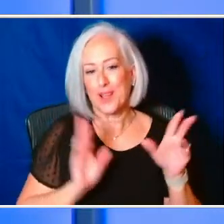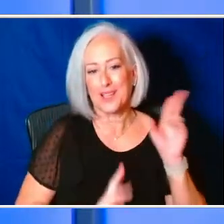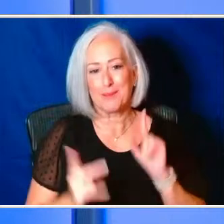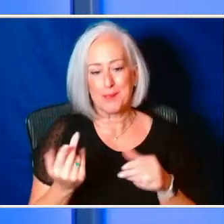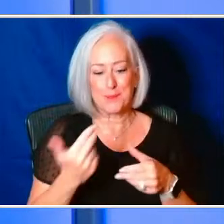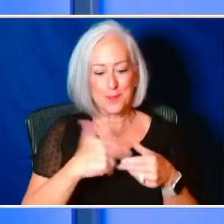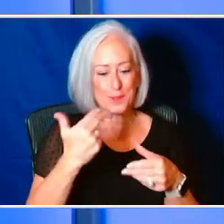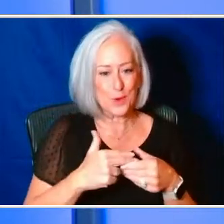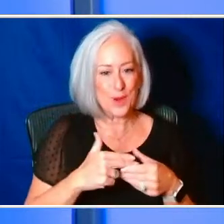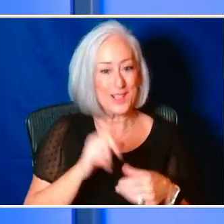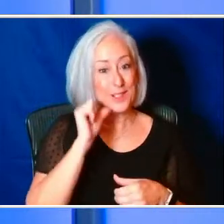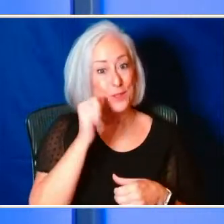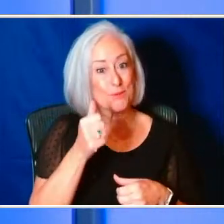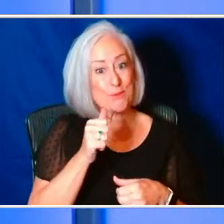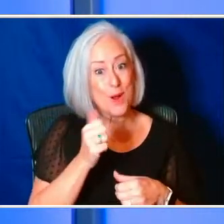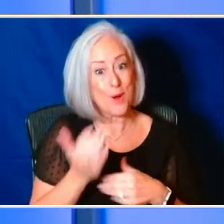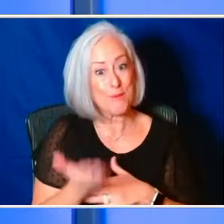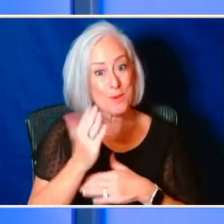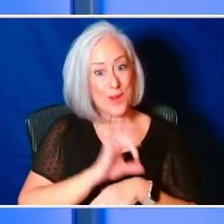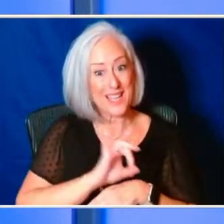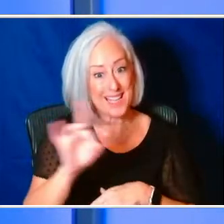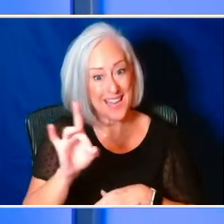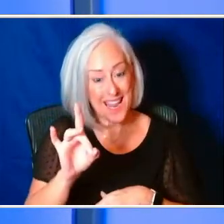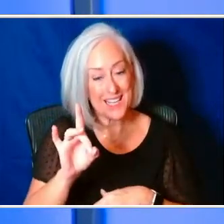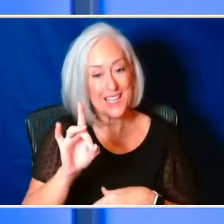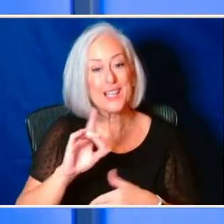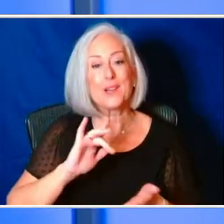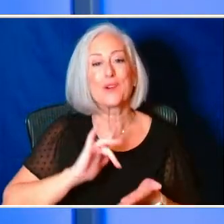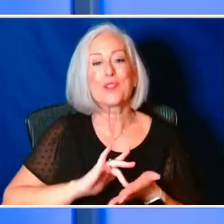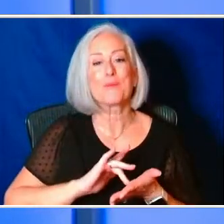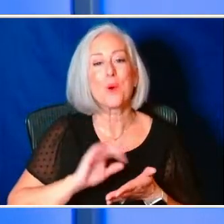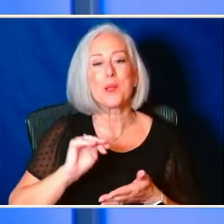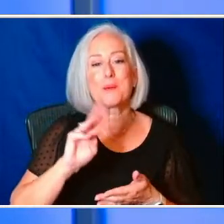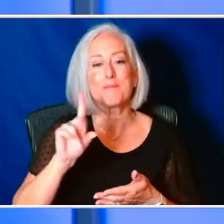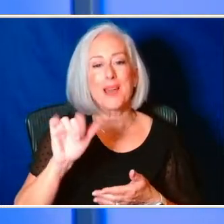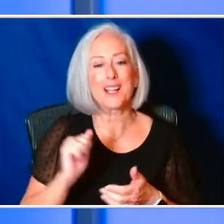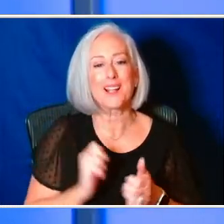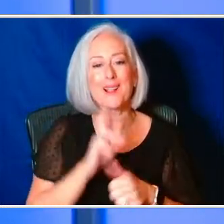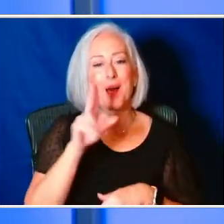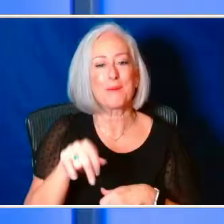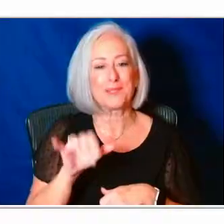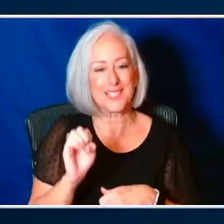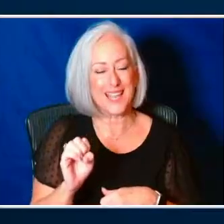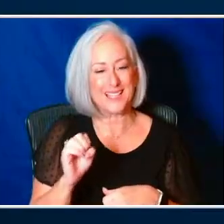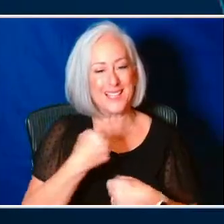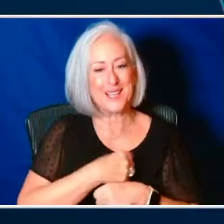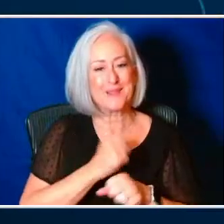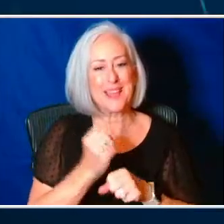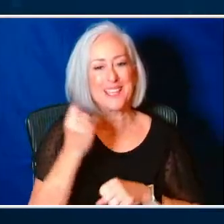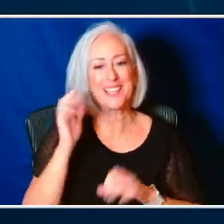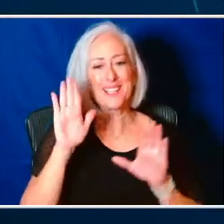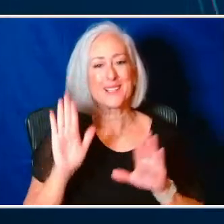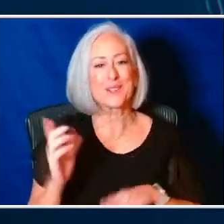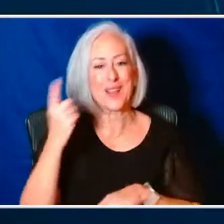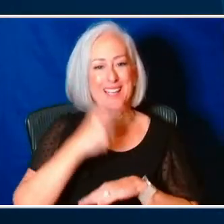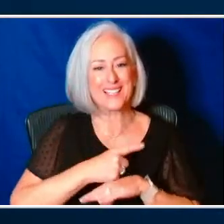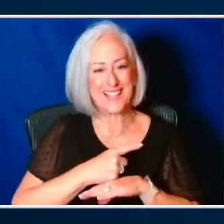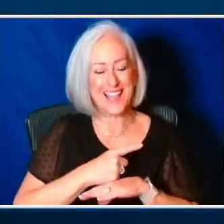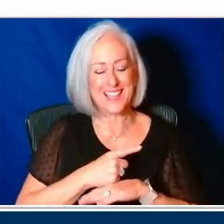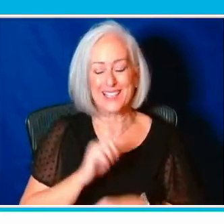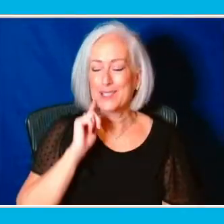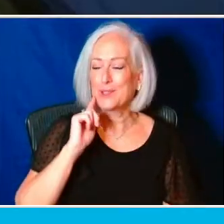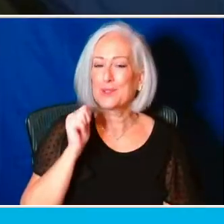at 8 with another episode of Morning Medical Update. So go out, make it a great day. We'll see you back here tomorrow at 8. Coming up tomorrow on the Morning